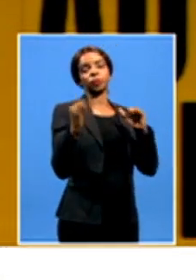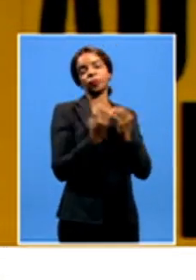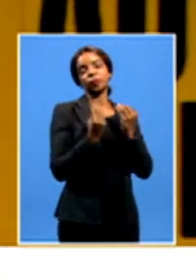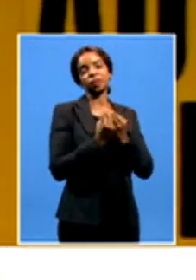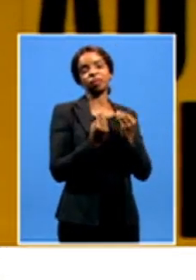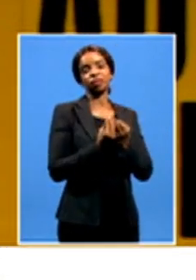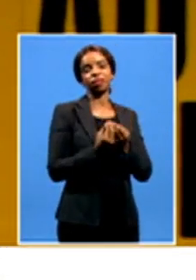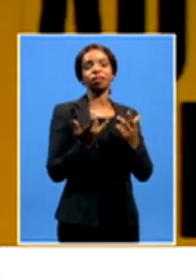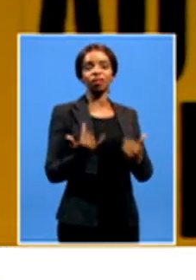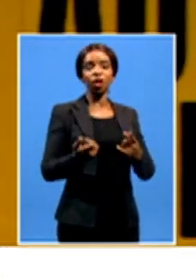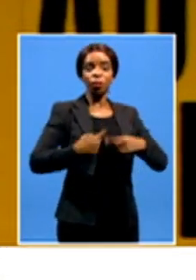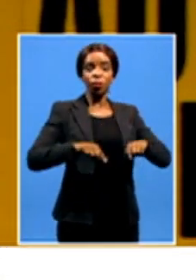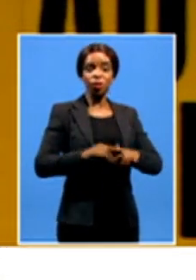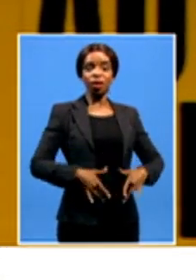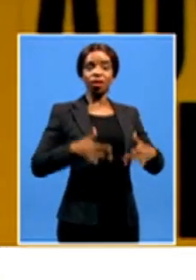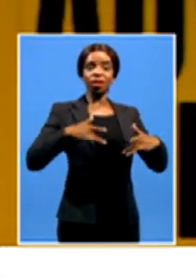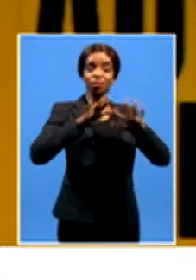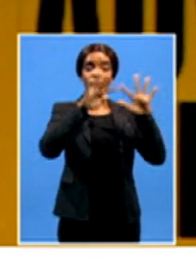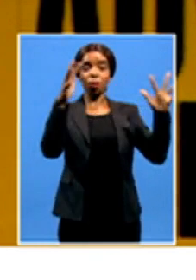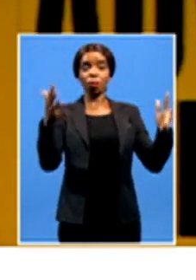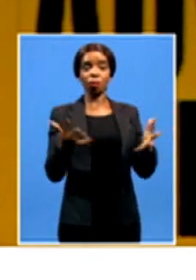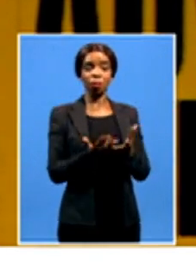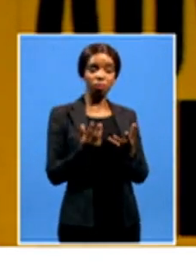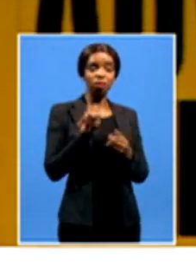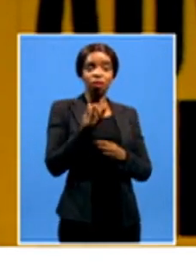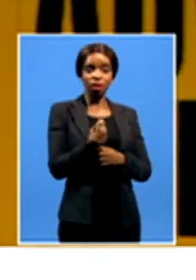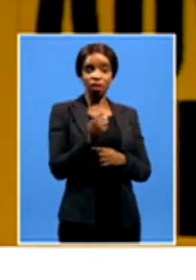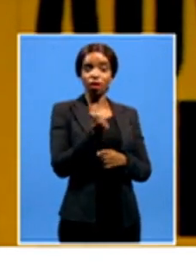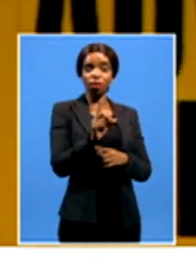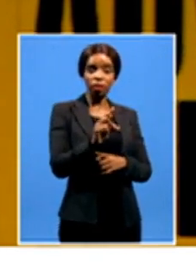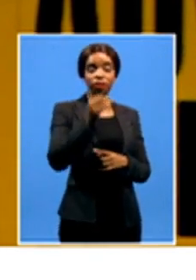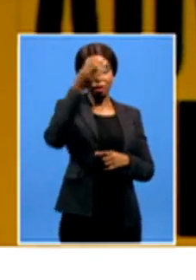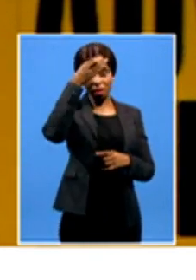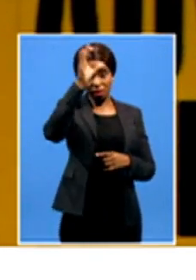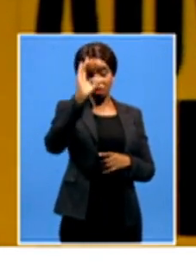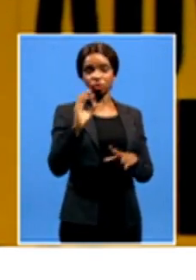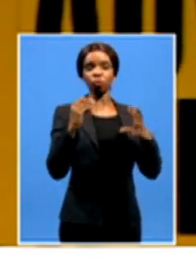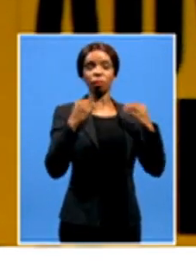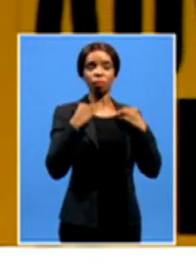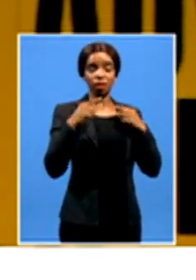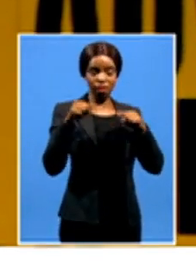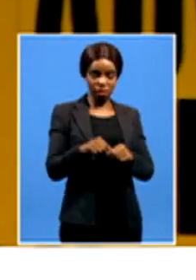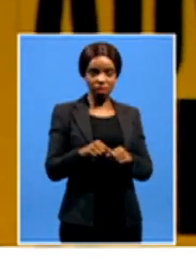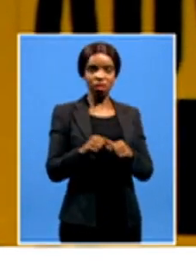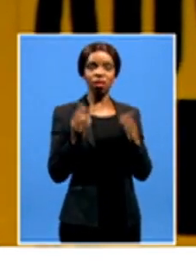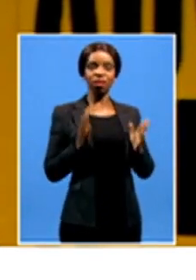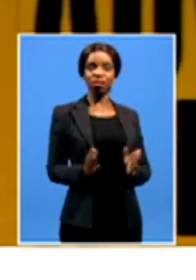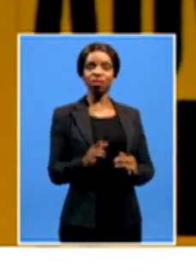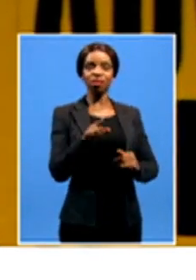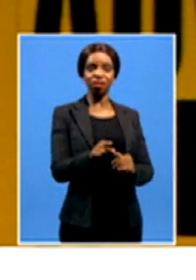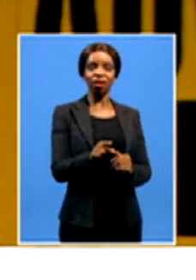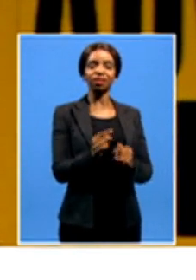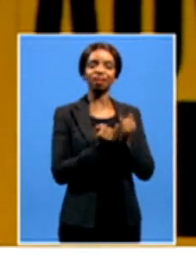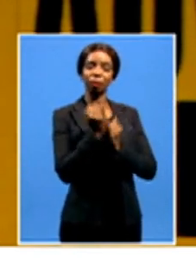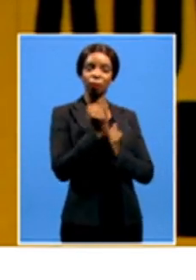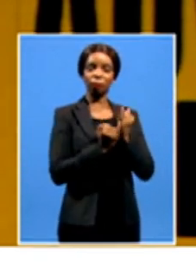that we're in a very globalized space where intellectual property, I think, is a contested situation, it makes